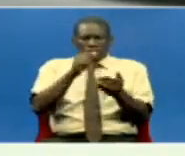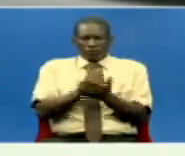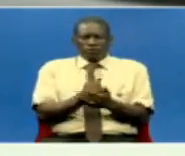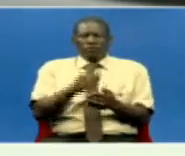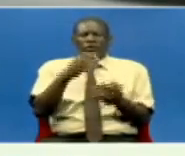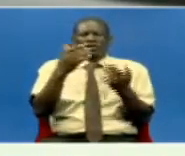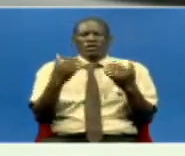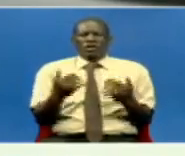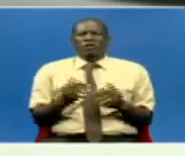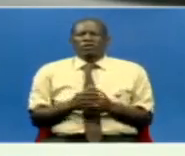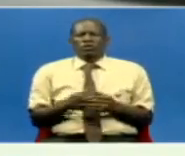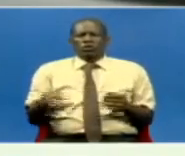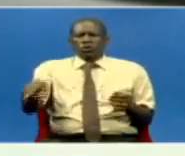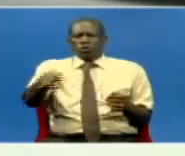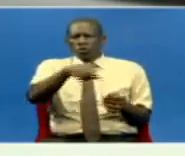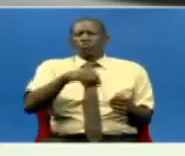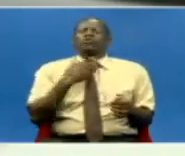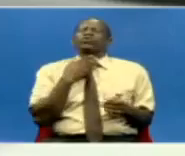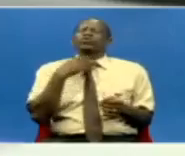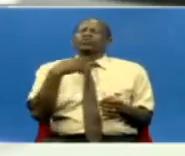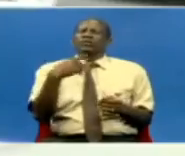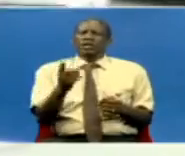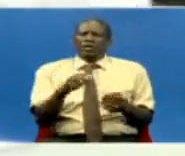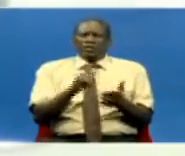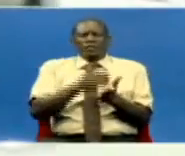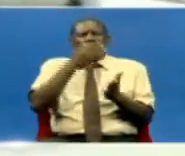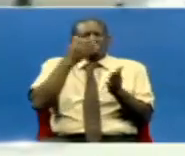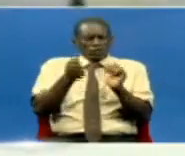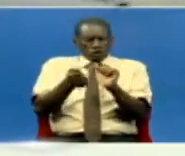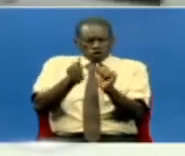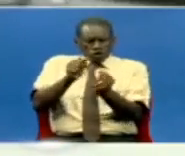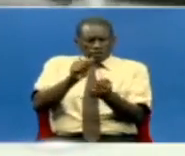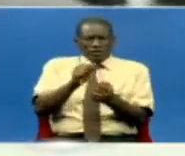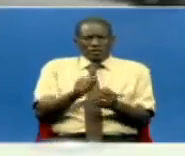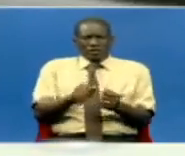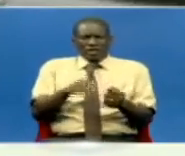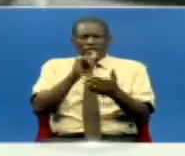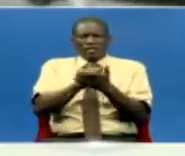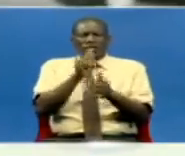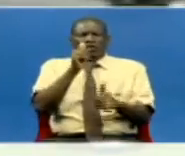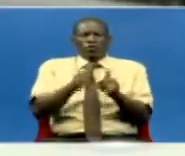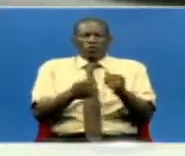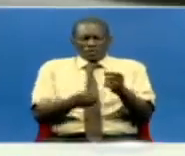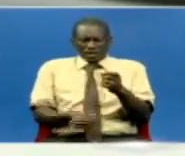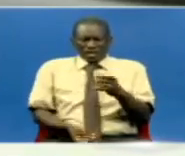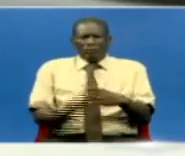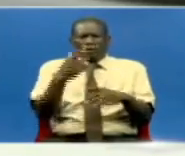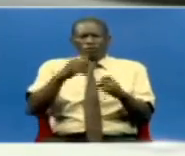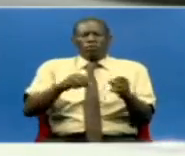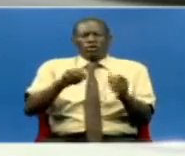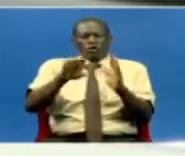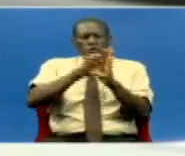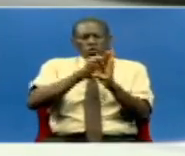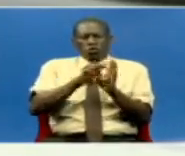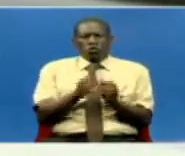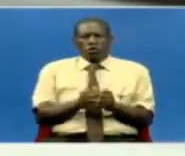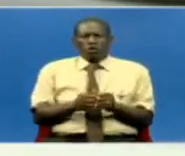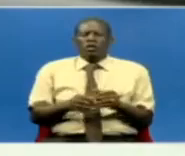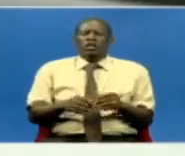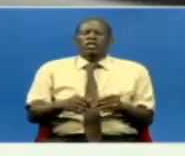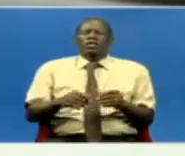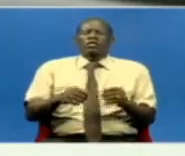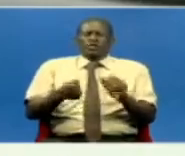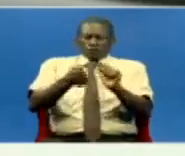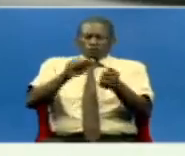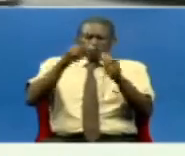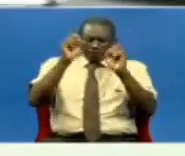Therefore, we want to say the best reform is that which emanates from the legislation. It must have checks